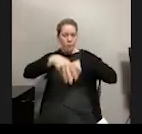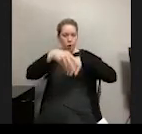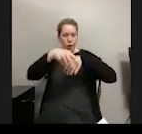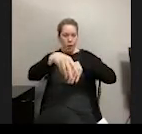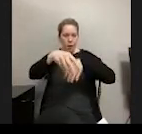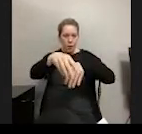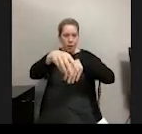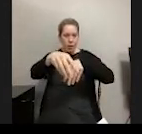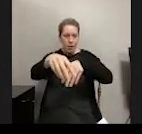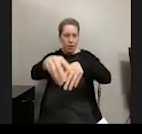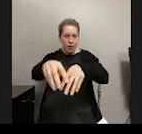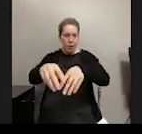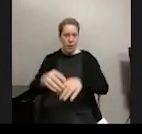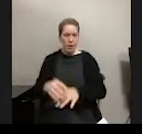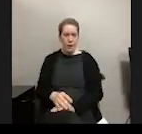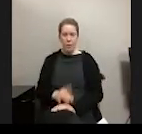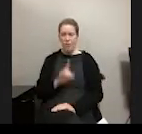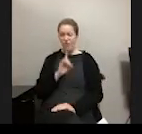world.